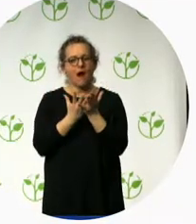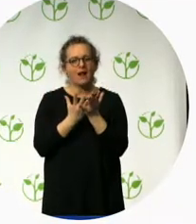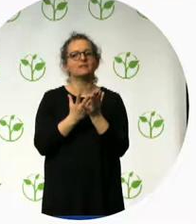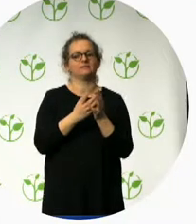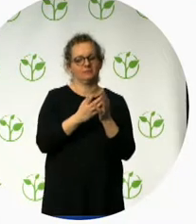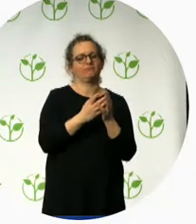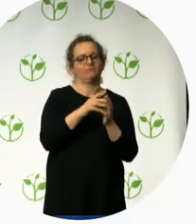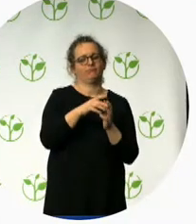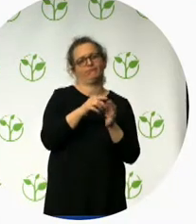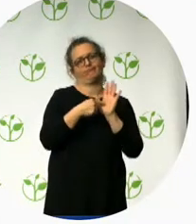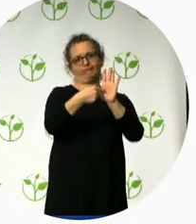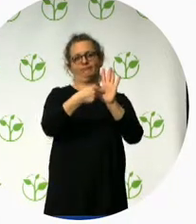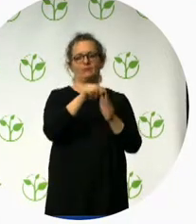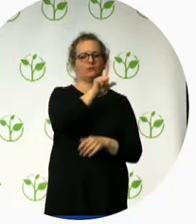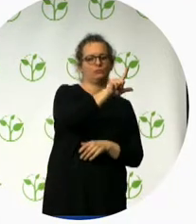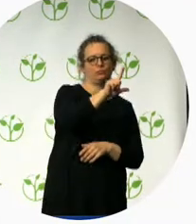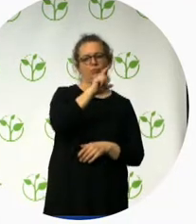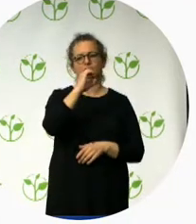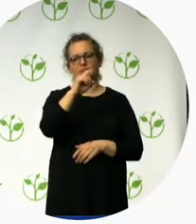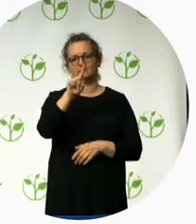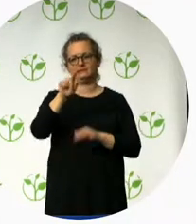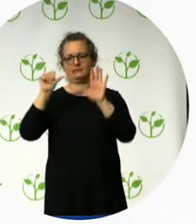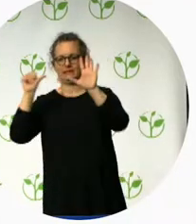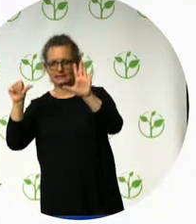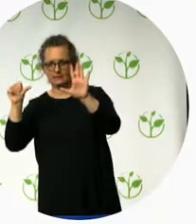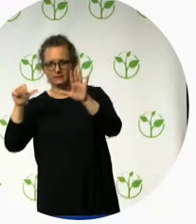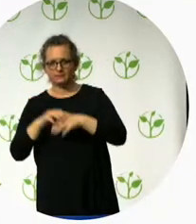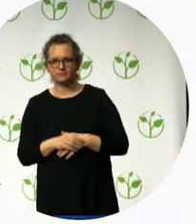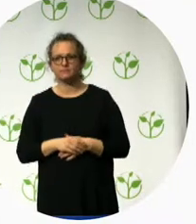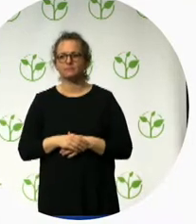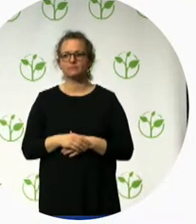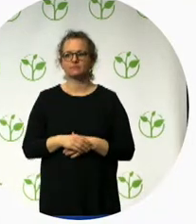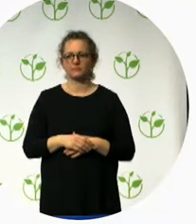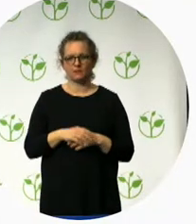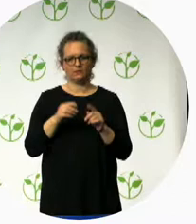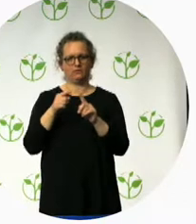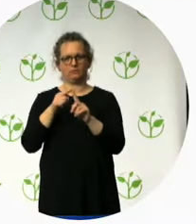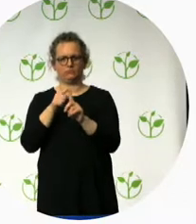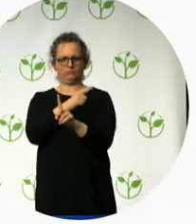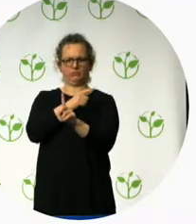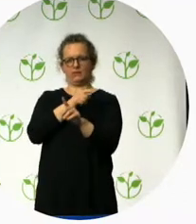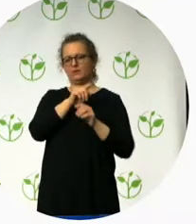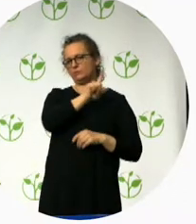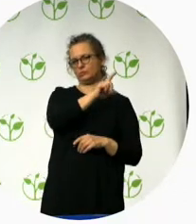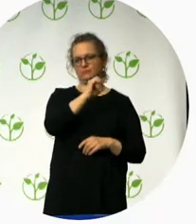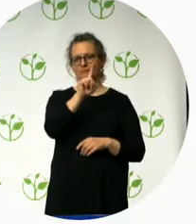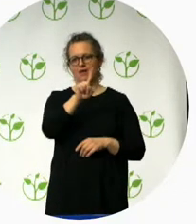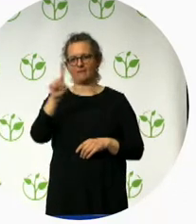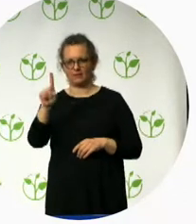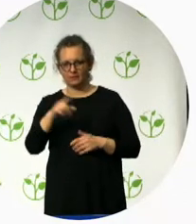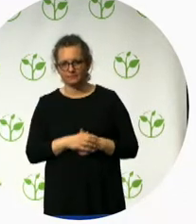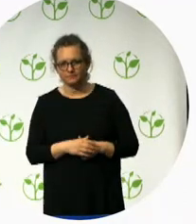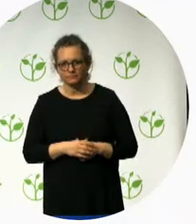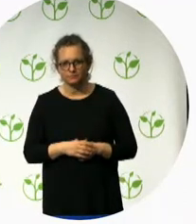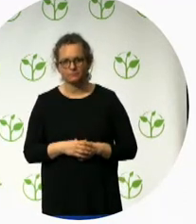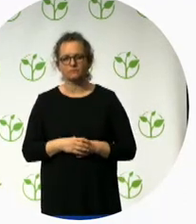and started talking to people about this, the World Health Organization in Colombo approached him and said, look here,